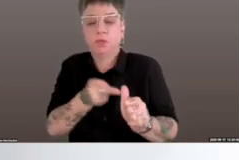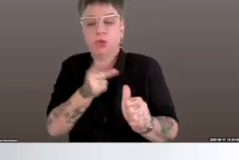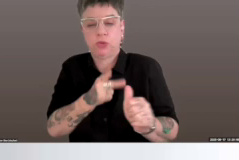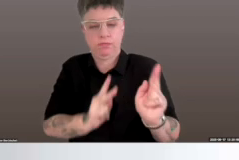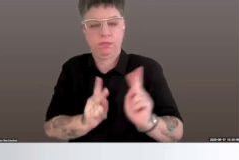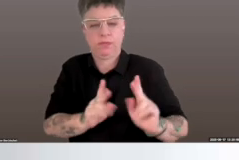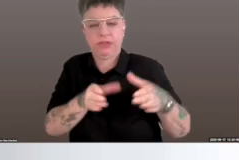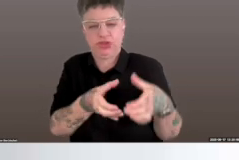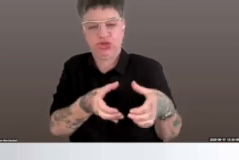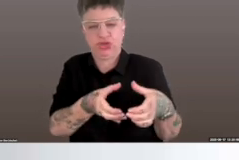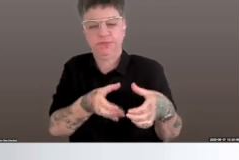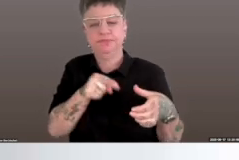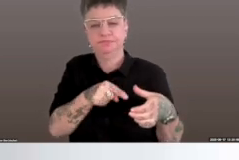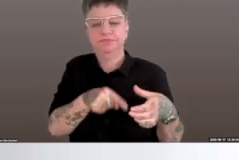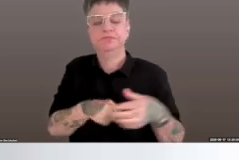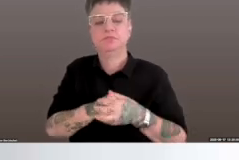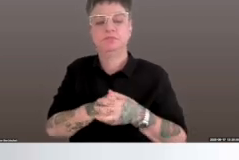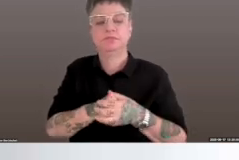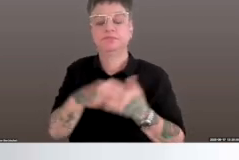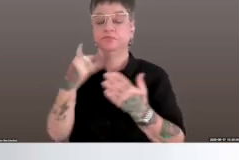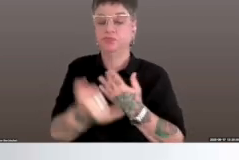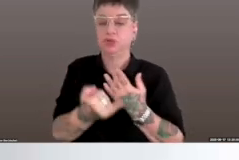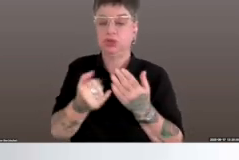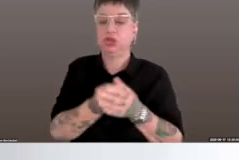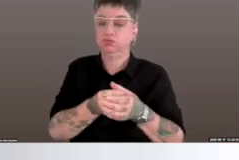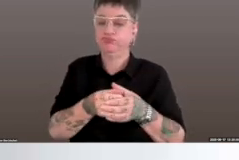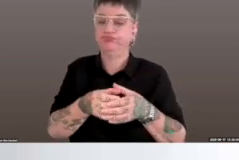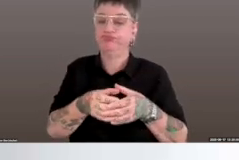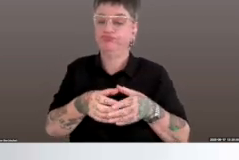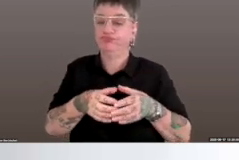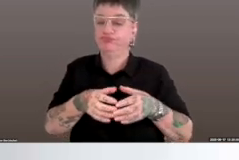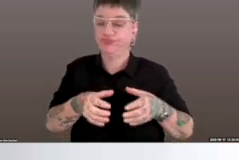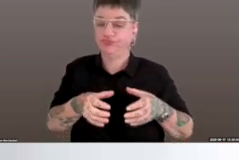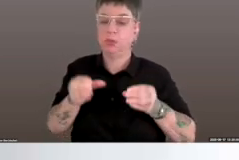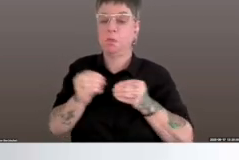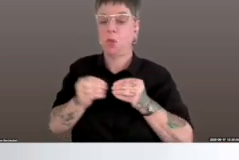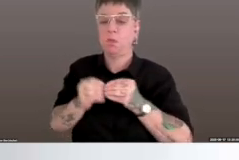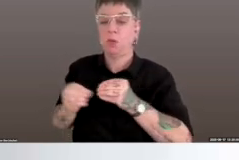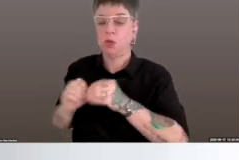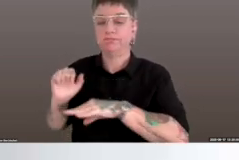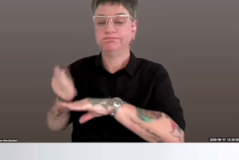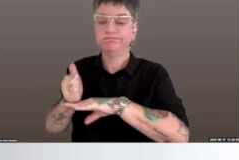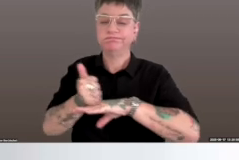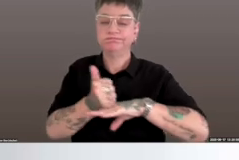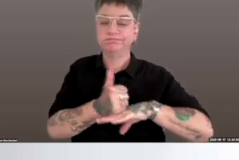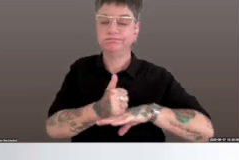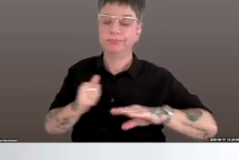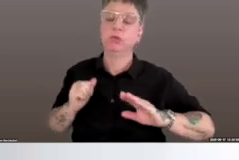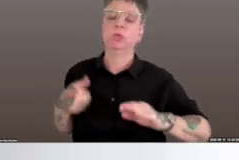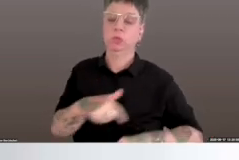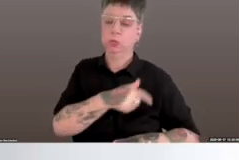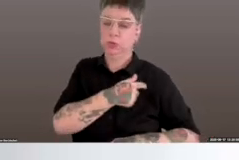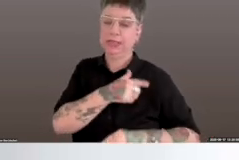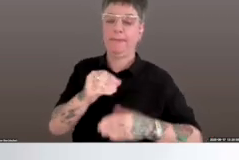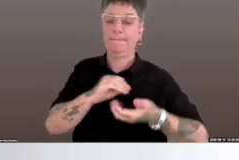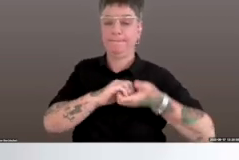populations. As projects matured and more projects launched, we and our partners began to